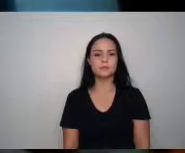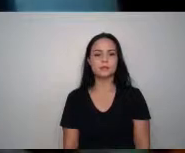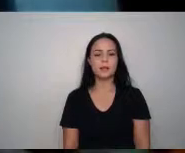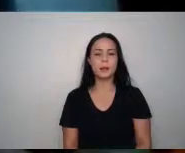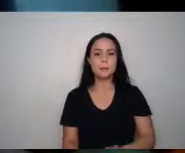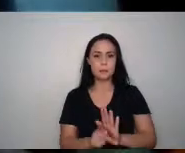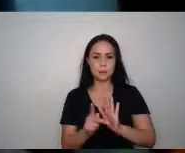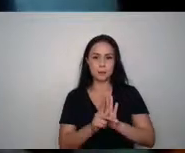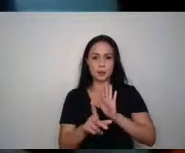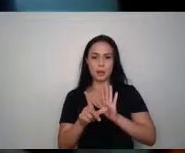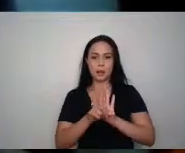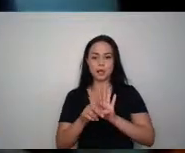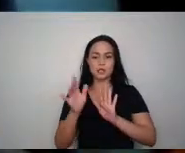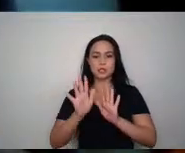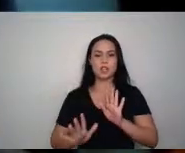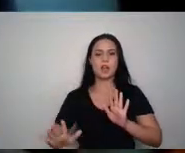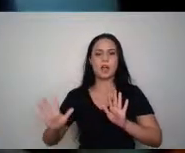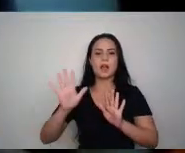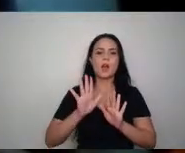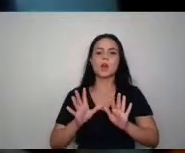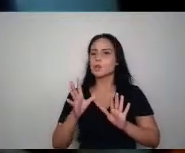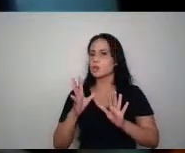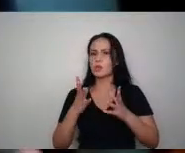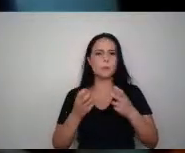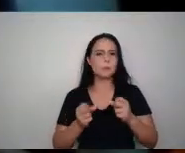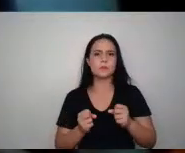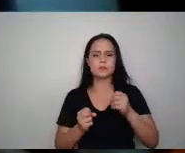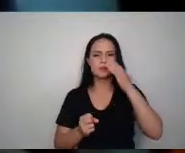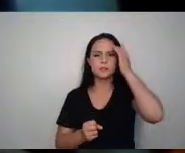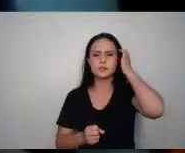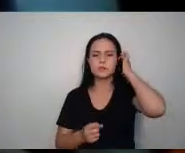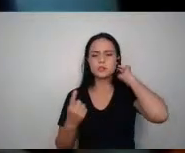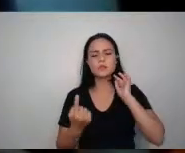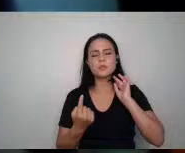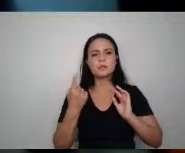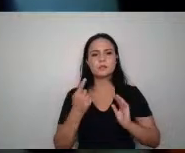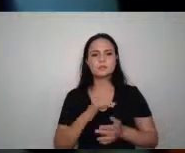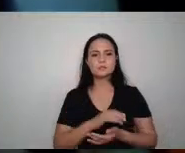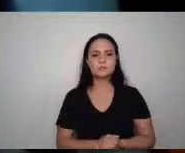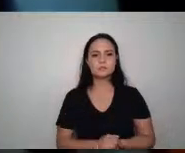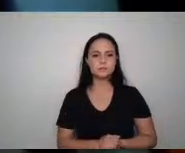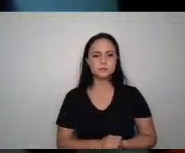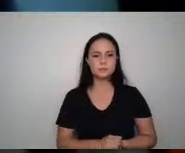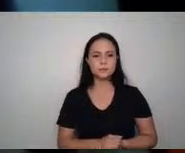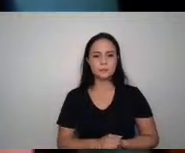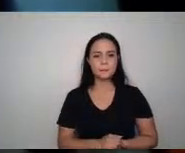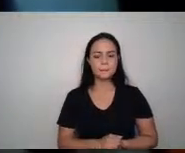for the general data protection law, and